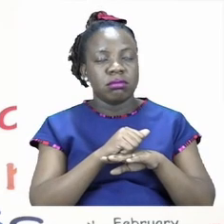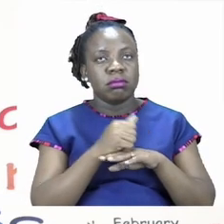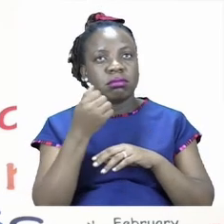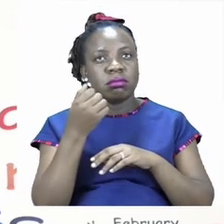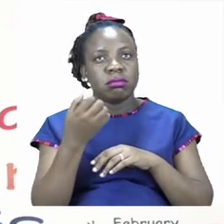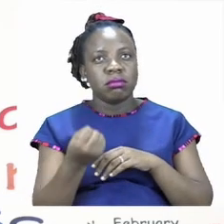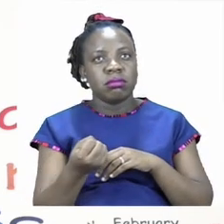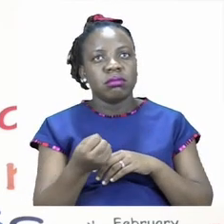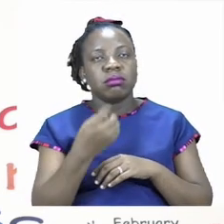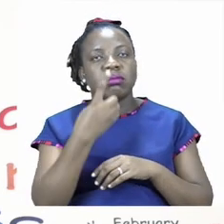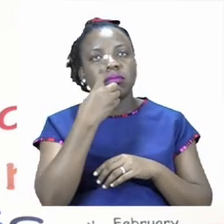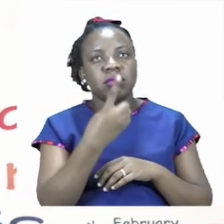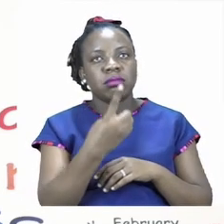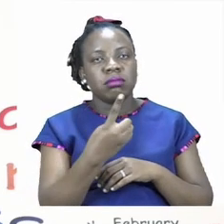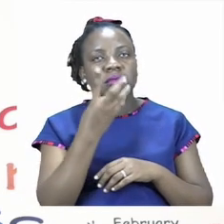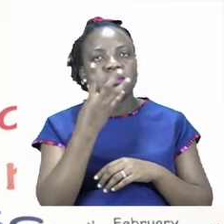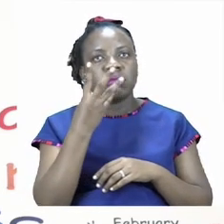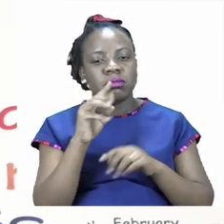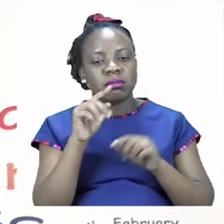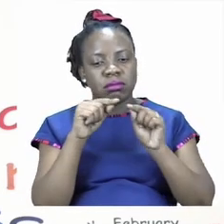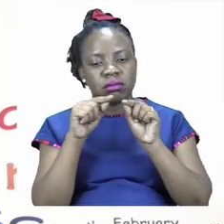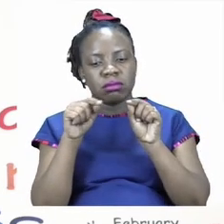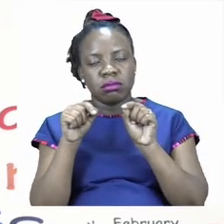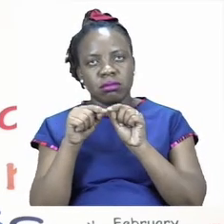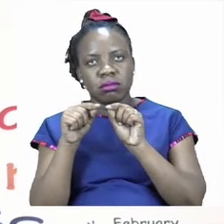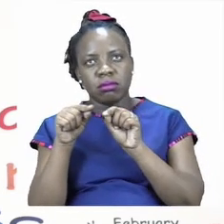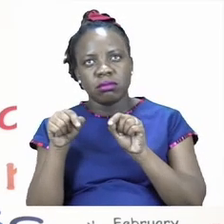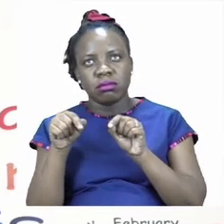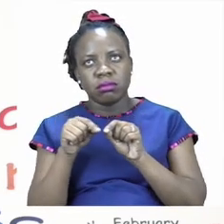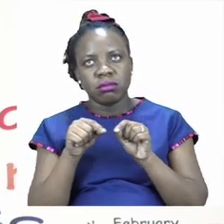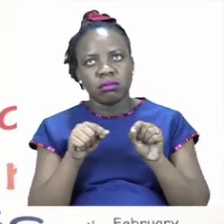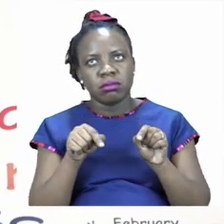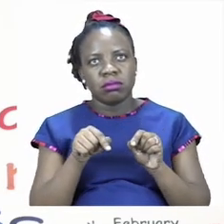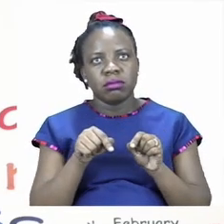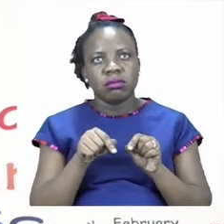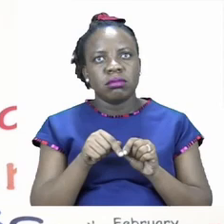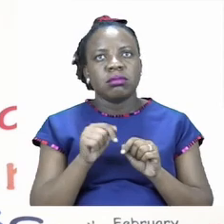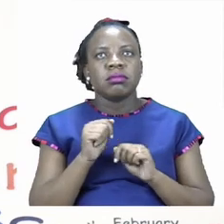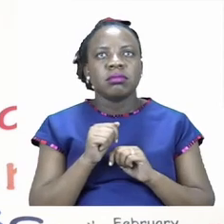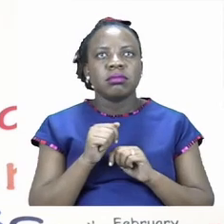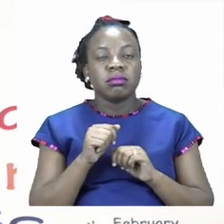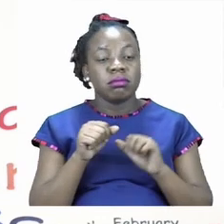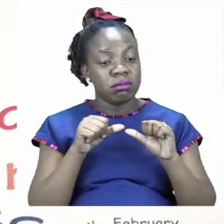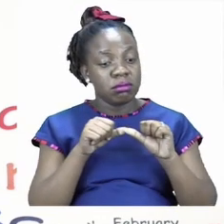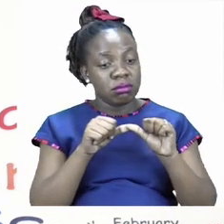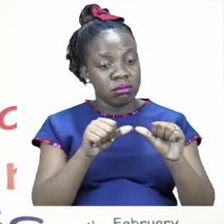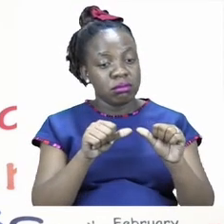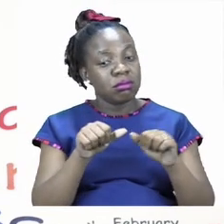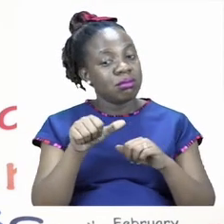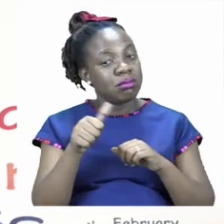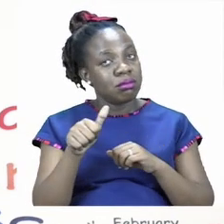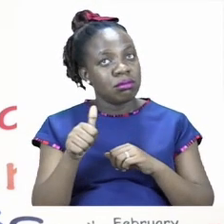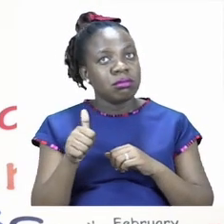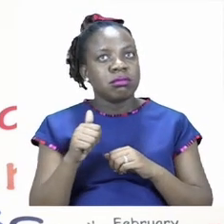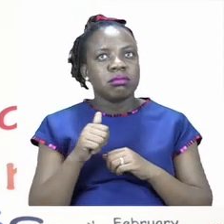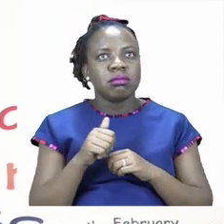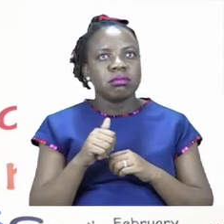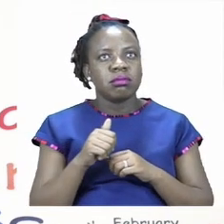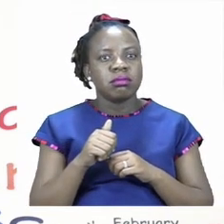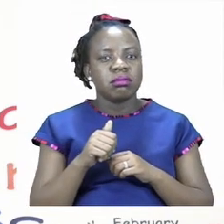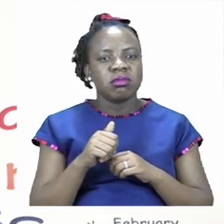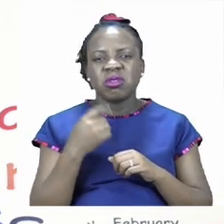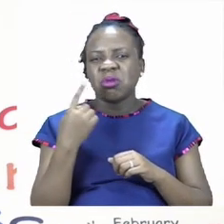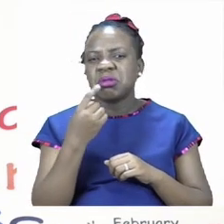16 square units. Well done. So go ahead and continue that one by yourselves. It's all about